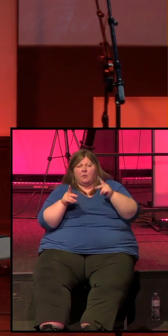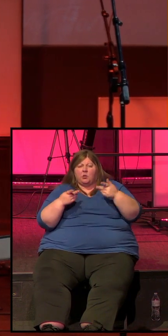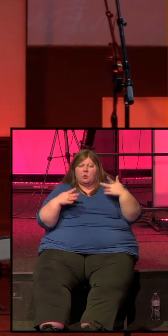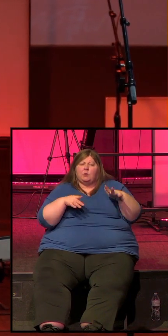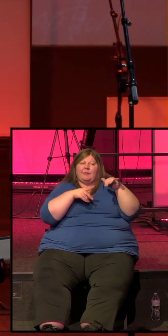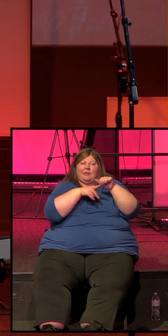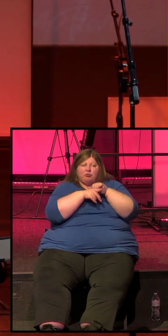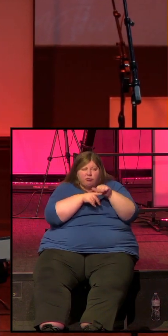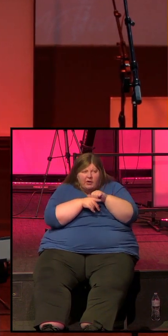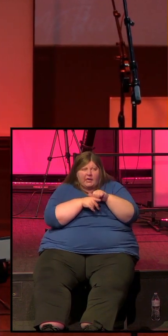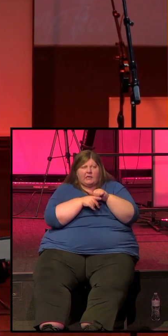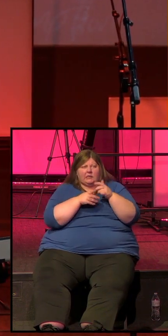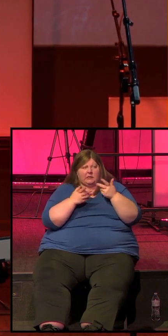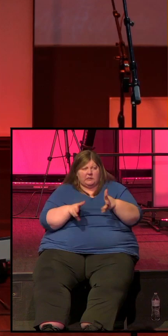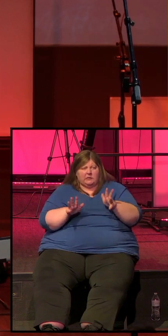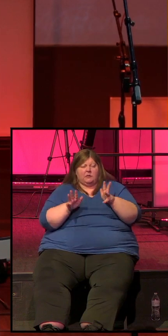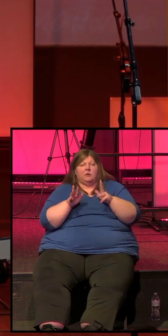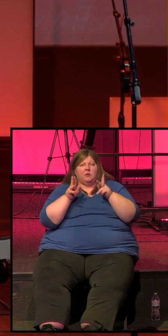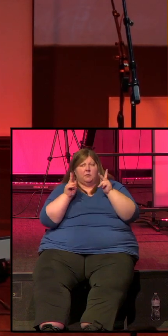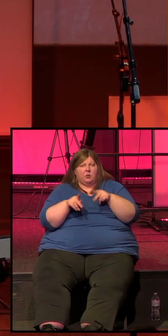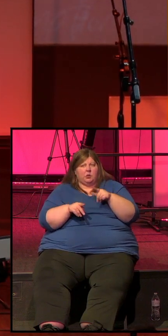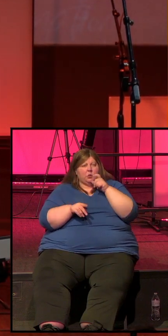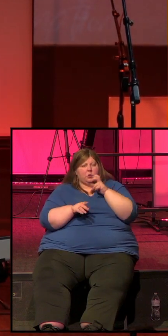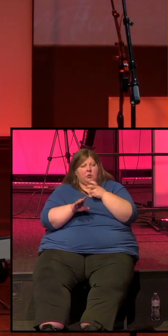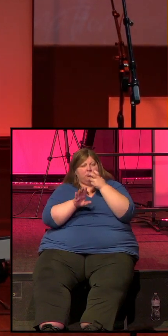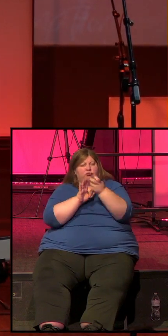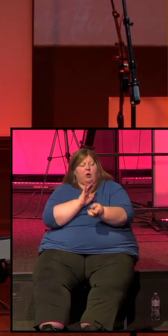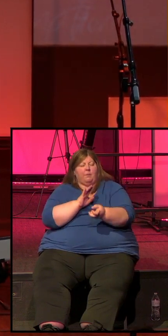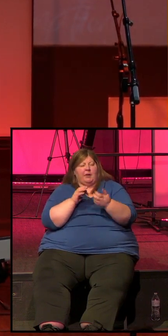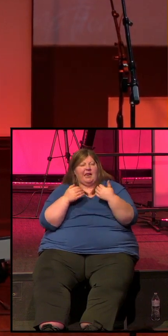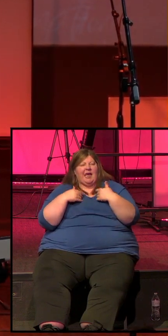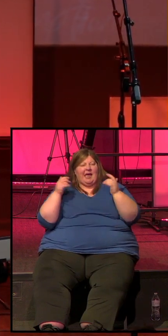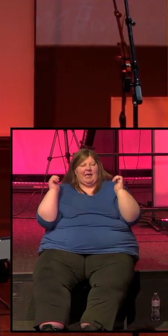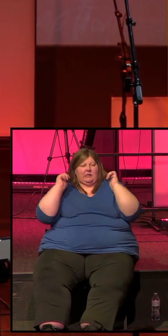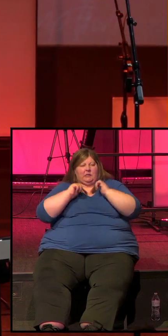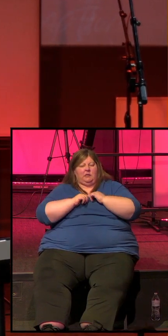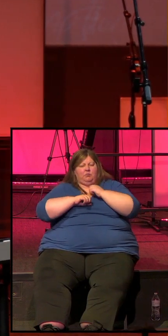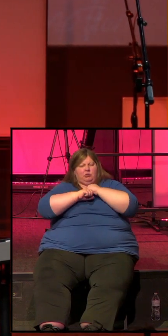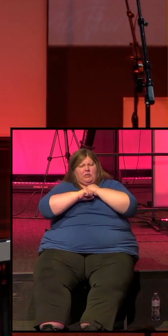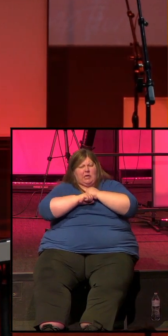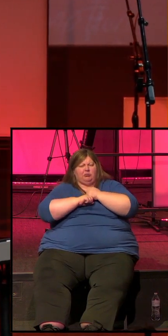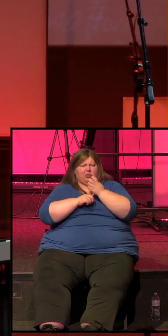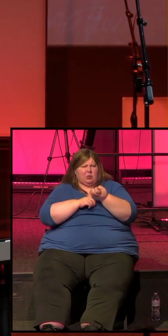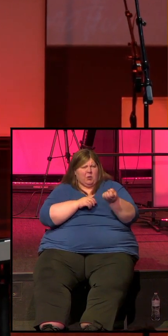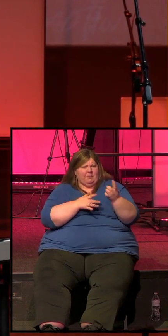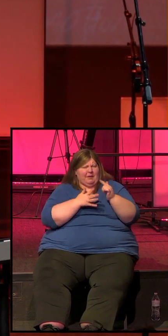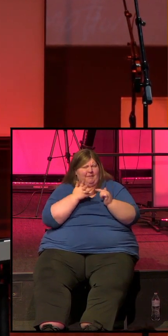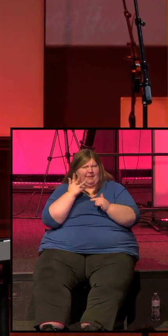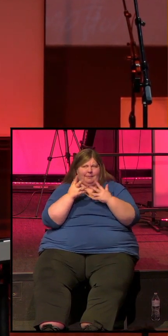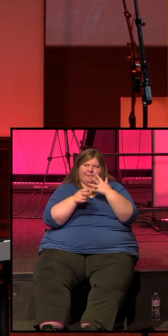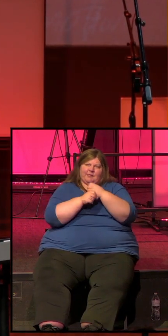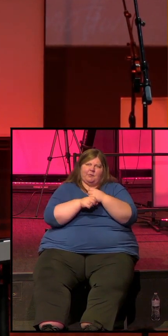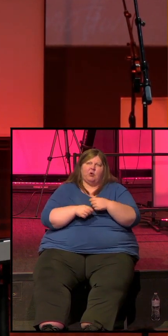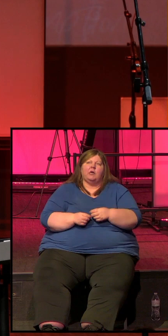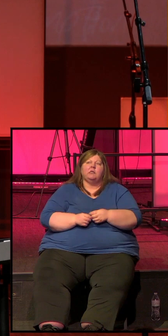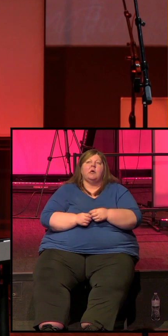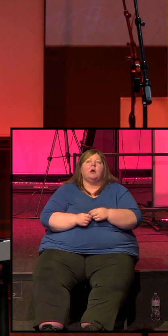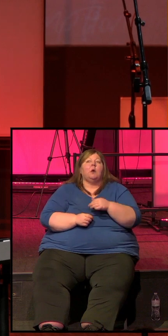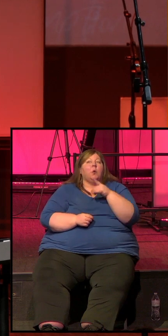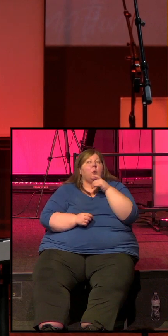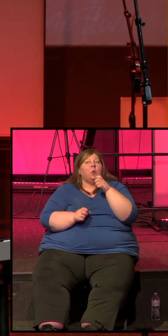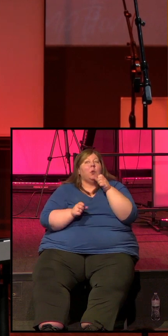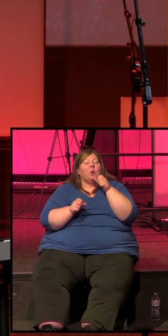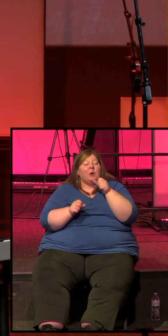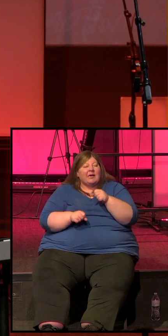trained. They need one who can jump in the water, who has the equipment, who has the tools. Let's just summarize this. Who has the ability